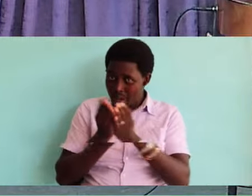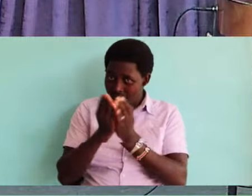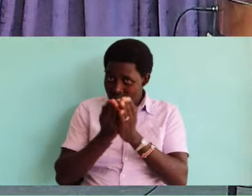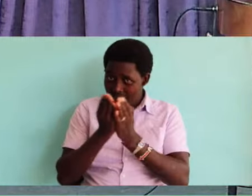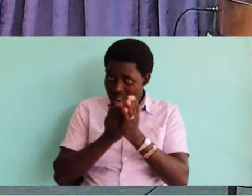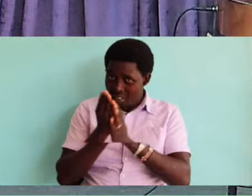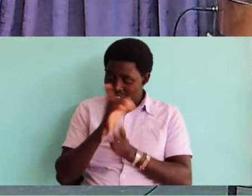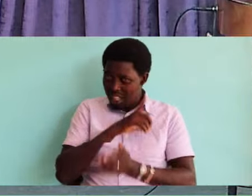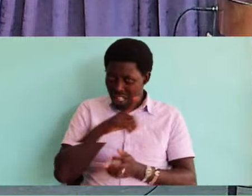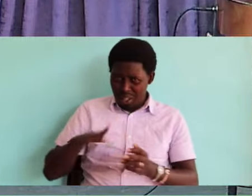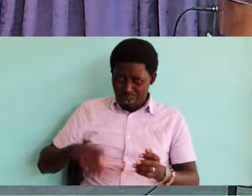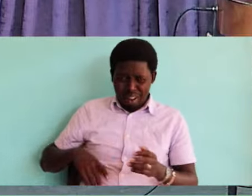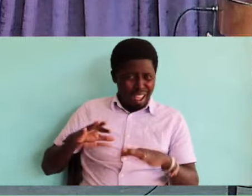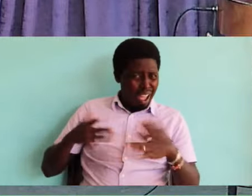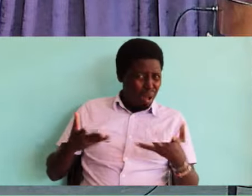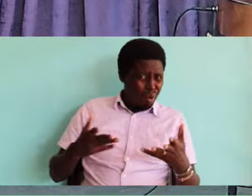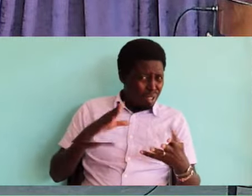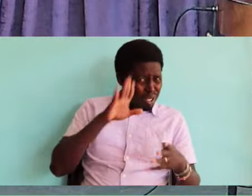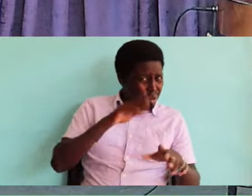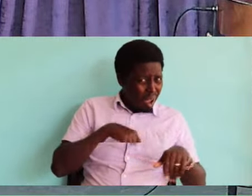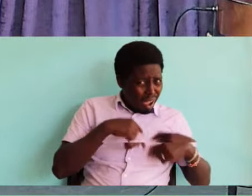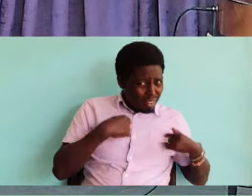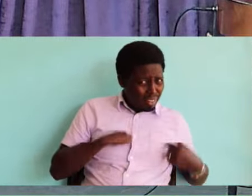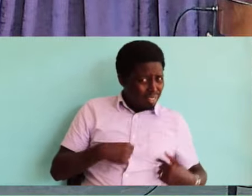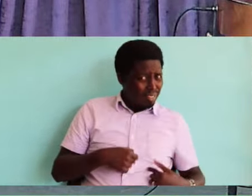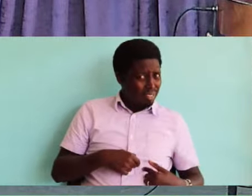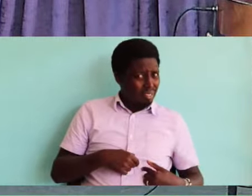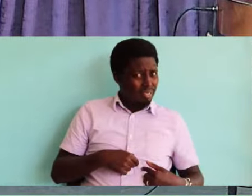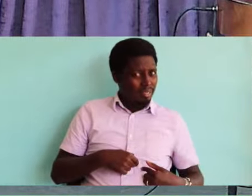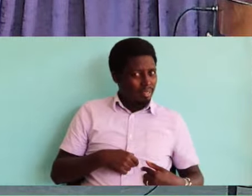your giving? How is your heart?